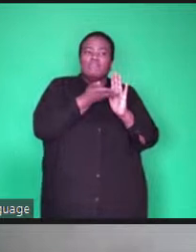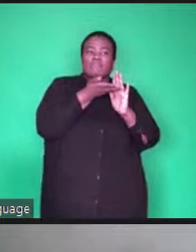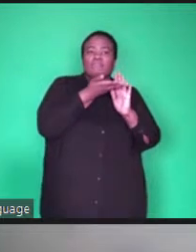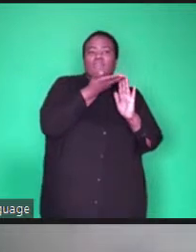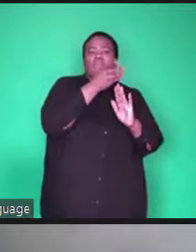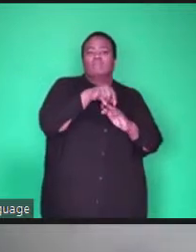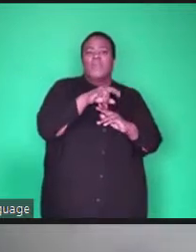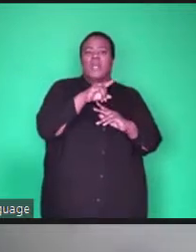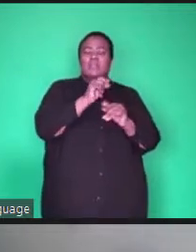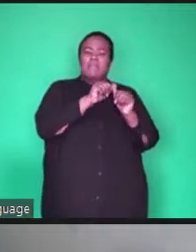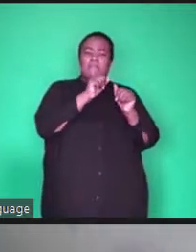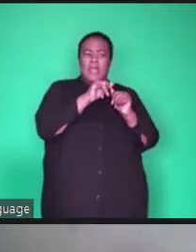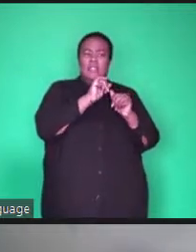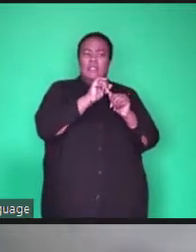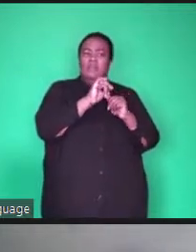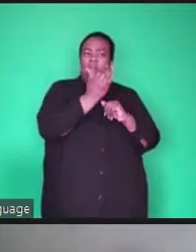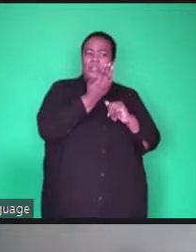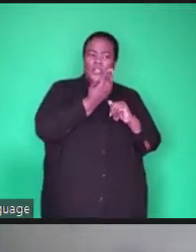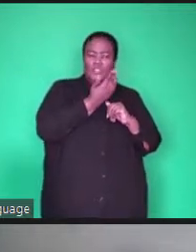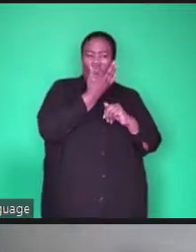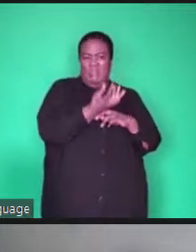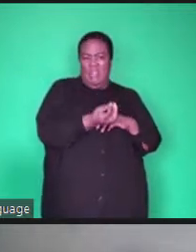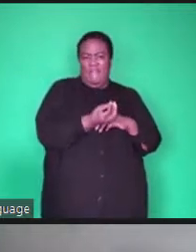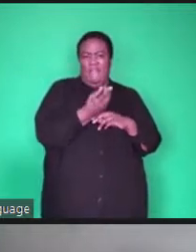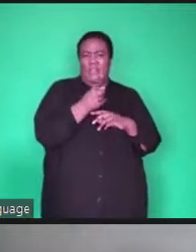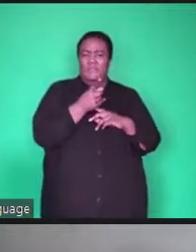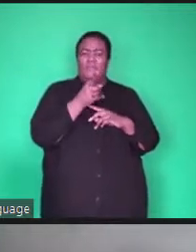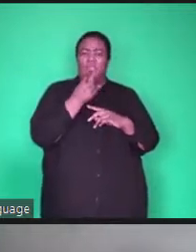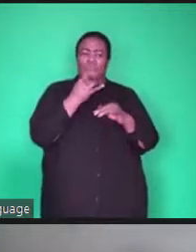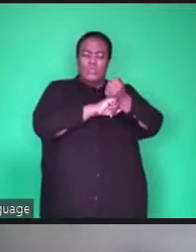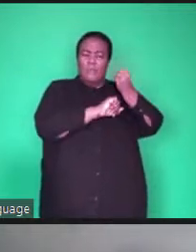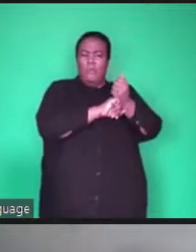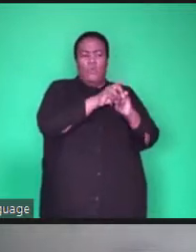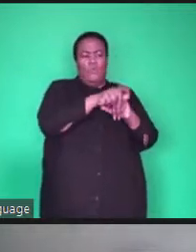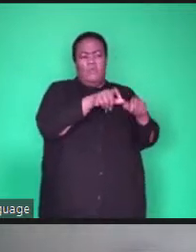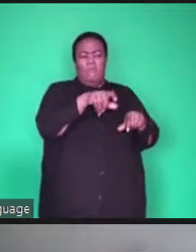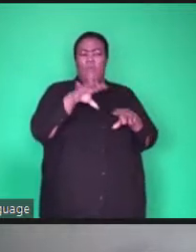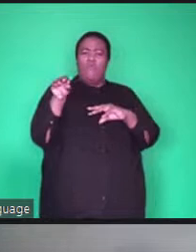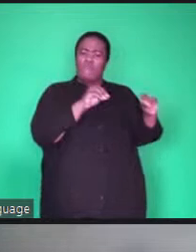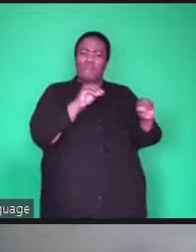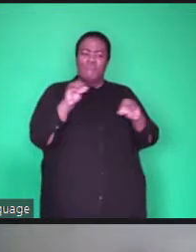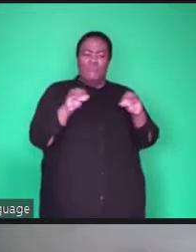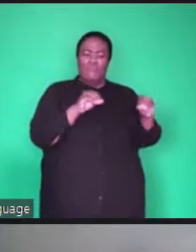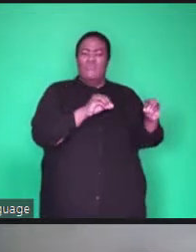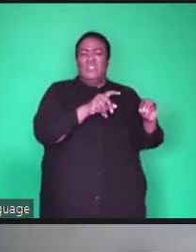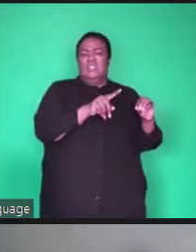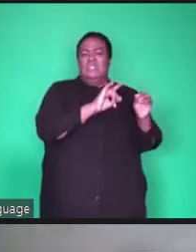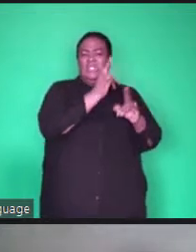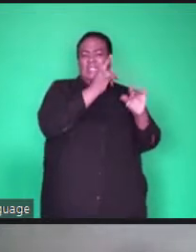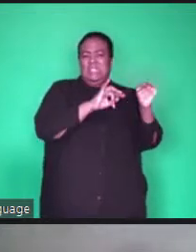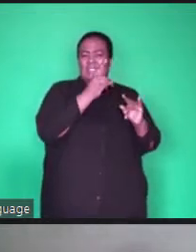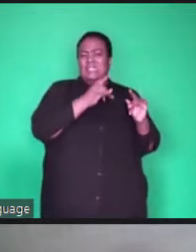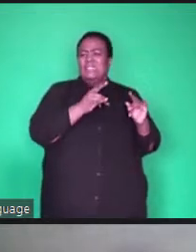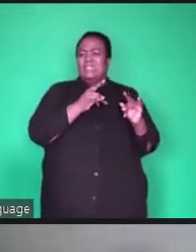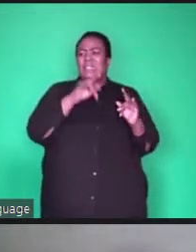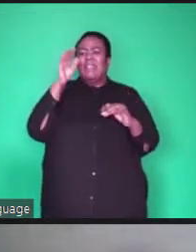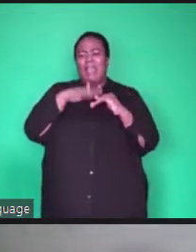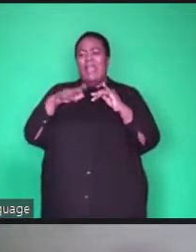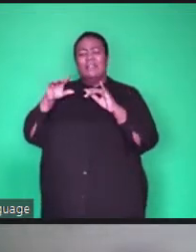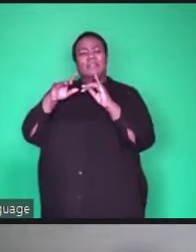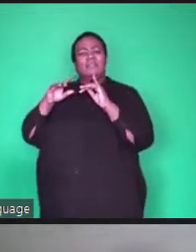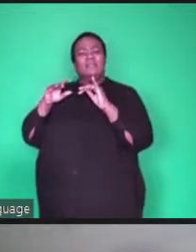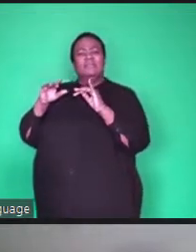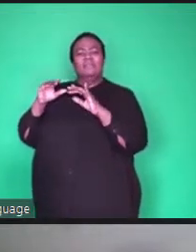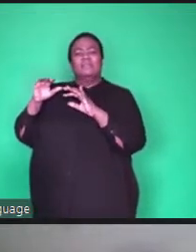attitude towards supporting people moving to cities rather than trying to keep them where they are in rural areas which are lagging behind.